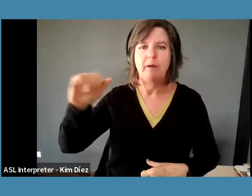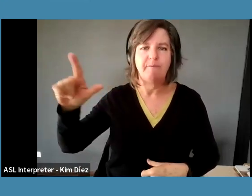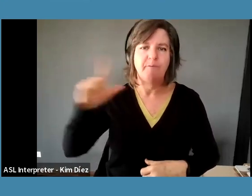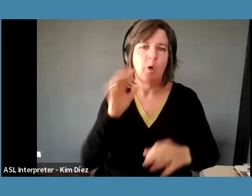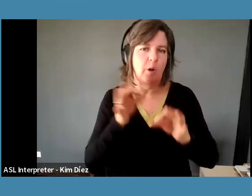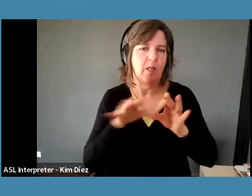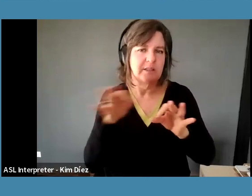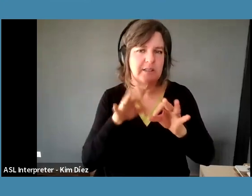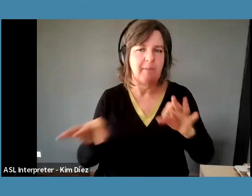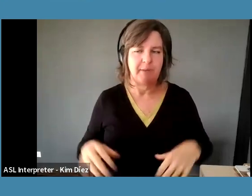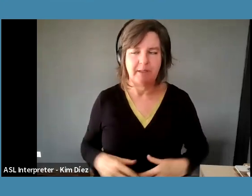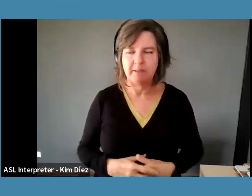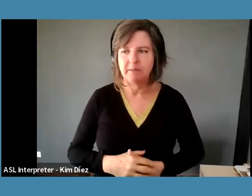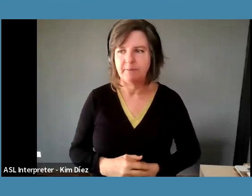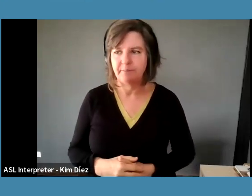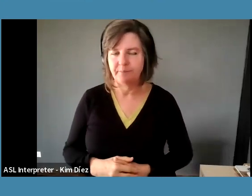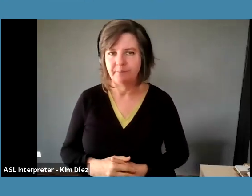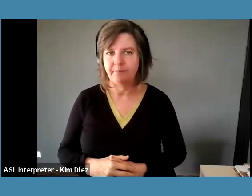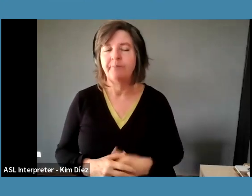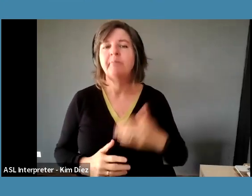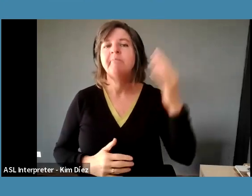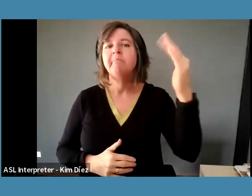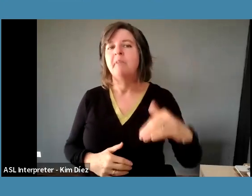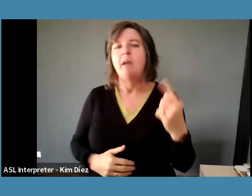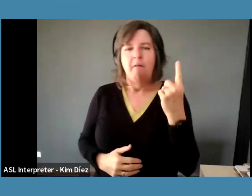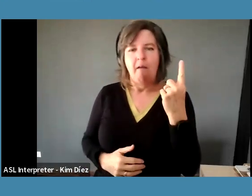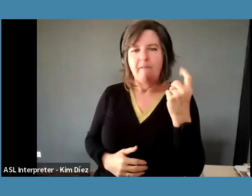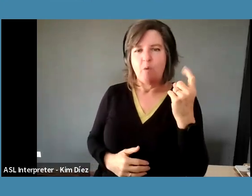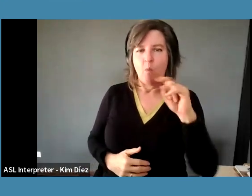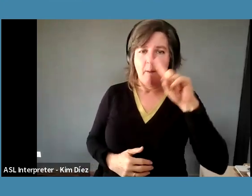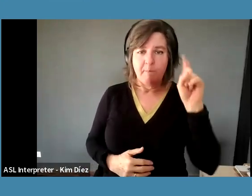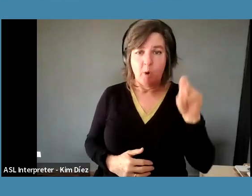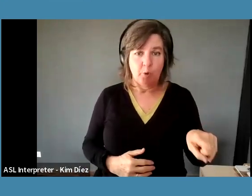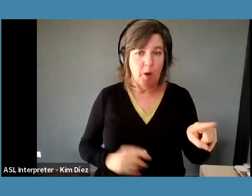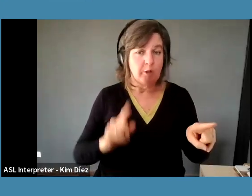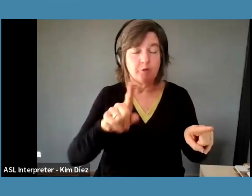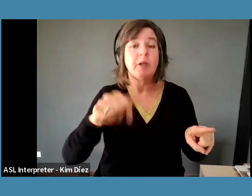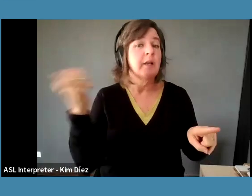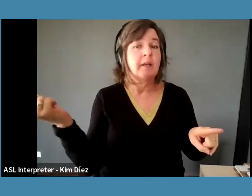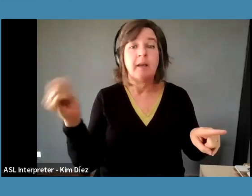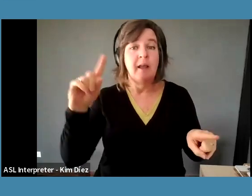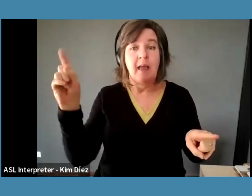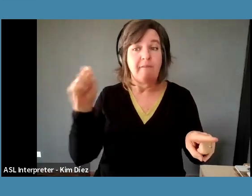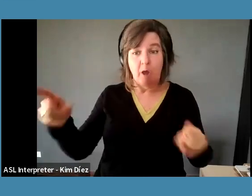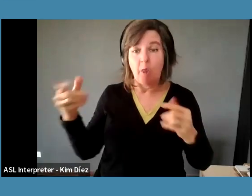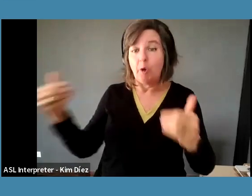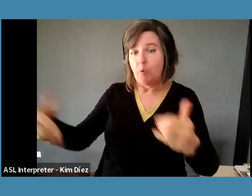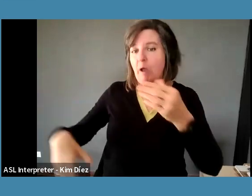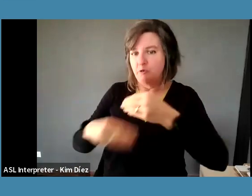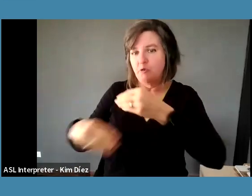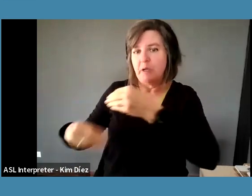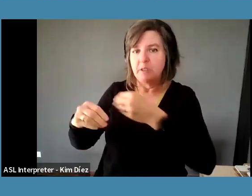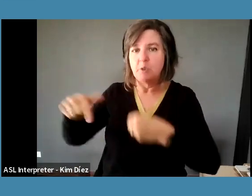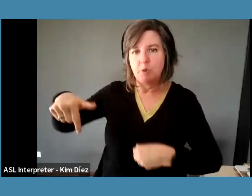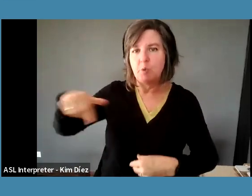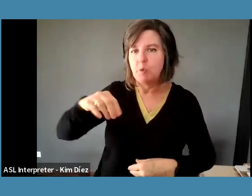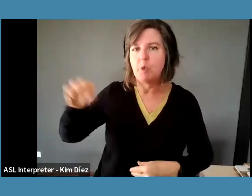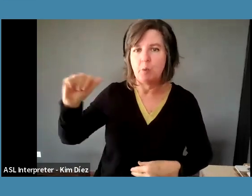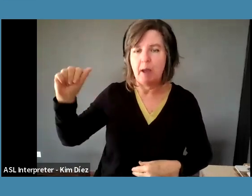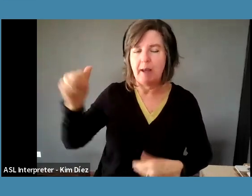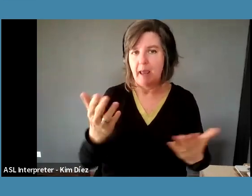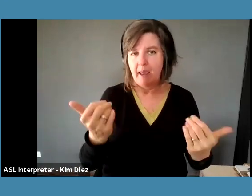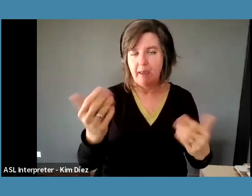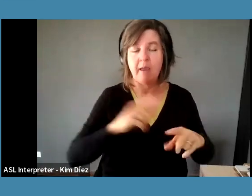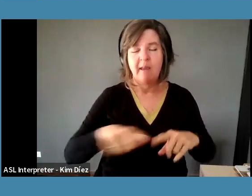All right, I have one more question. So if anyone else has any questions, please go ahead and add them to the Q&A,